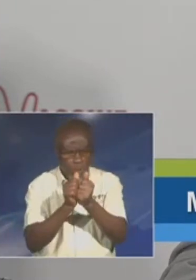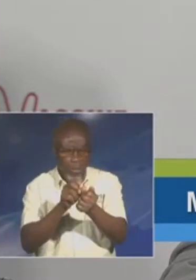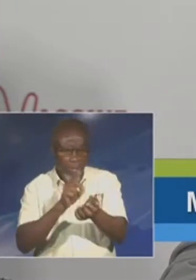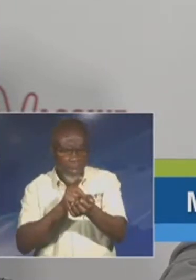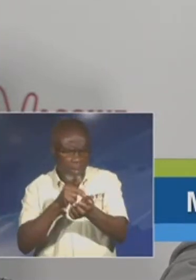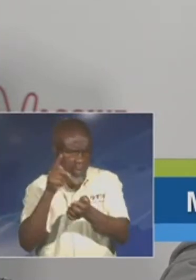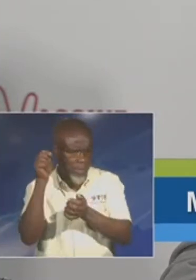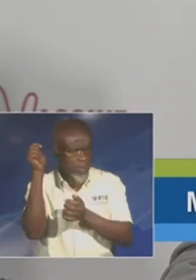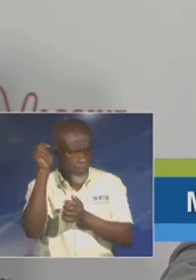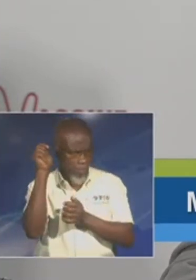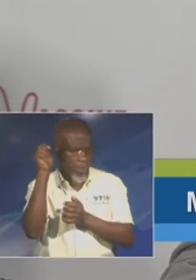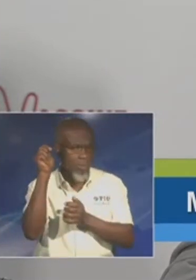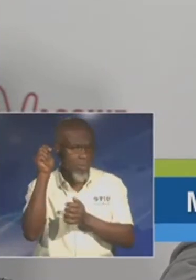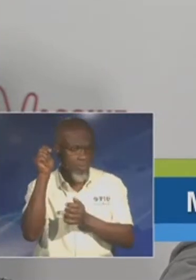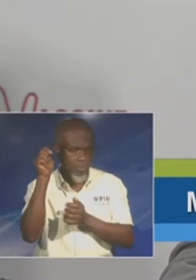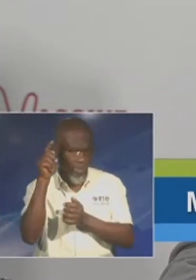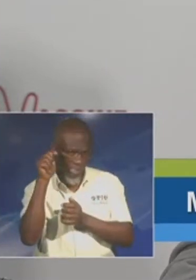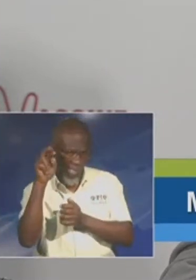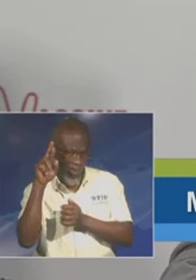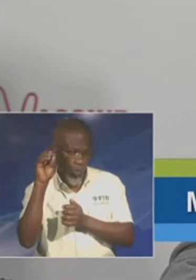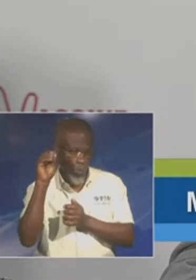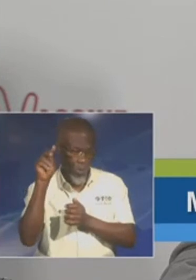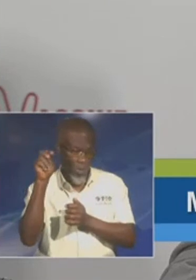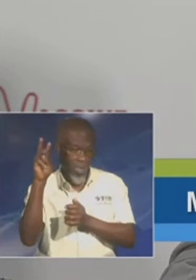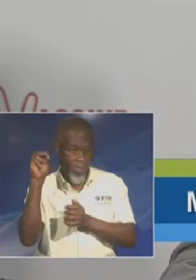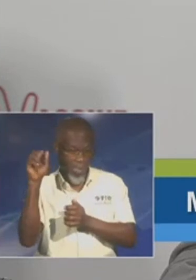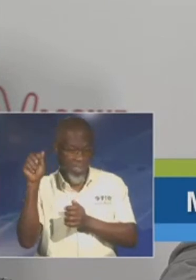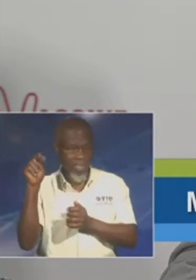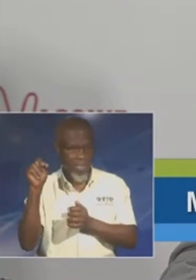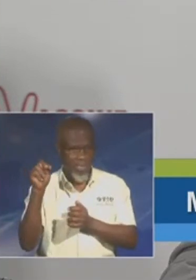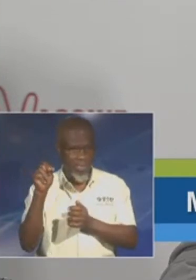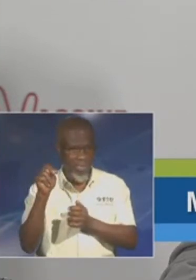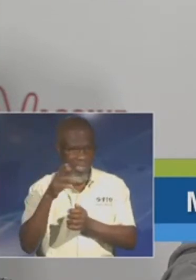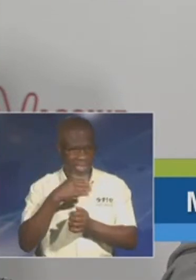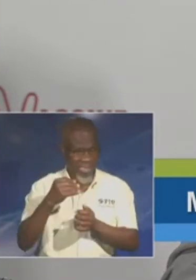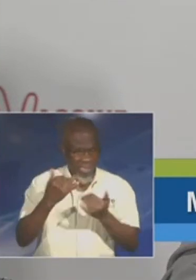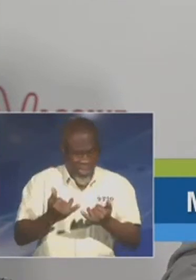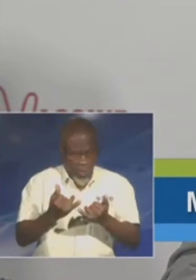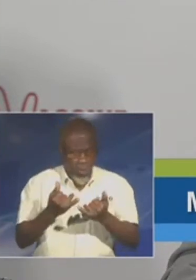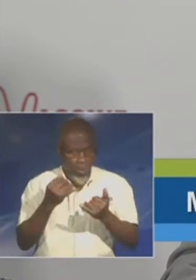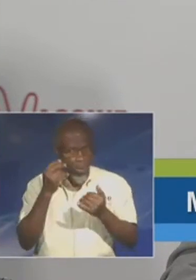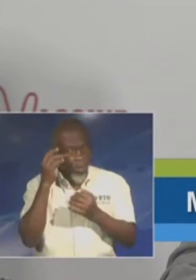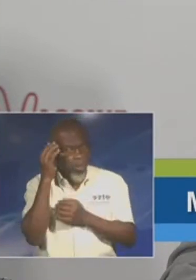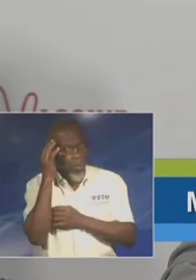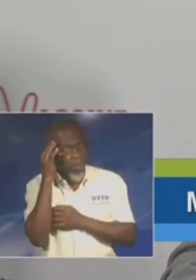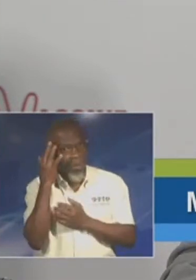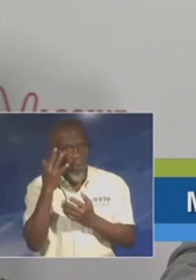particular concern to us now, that the number of boosters